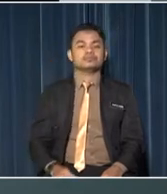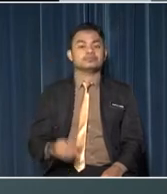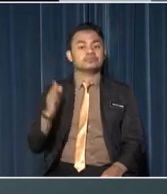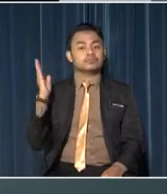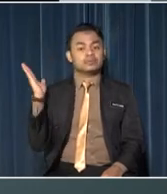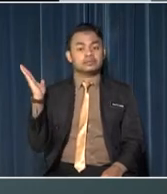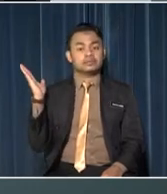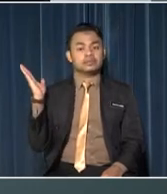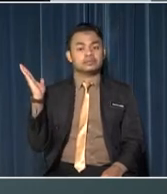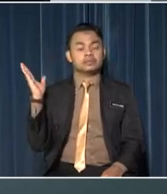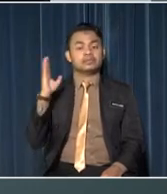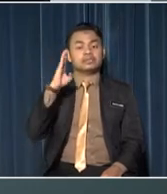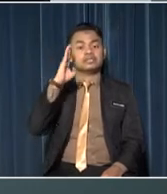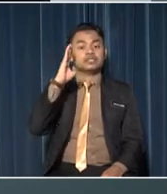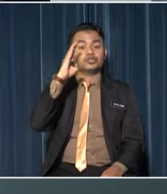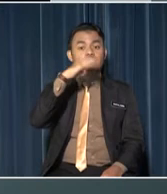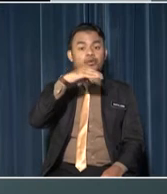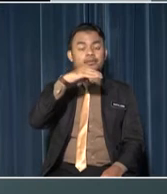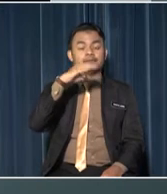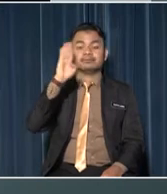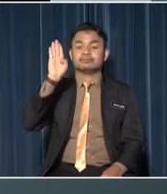This is a cuboid.